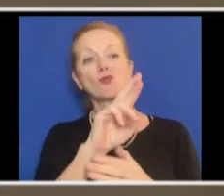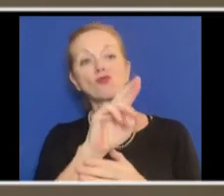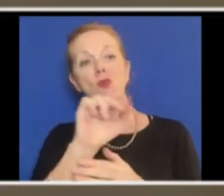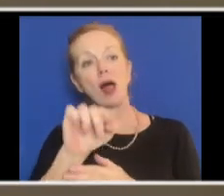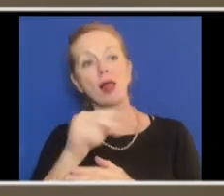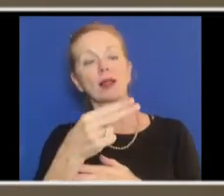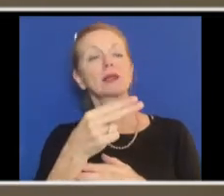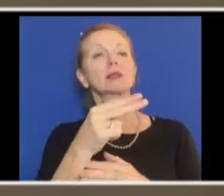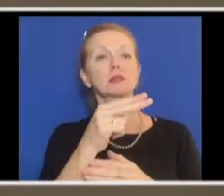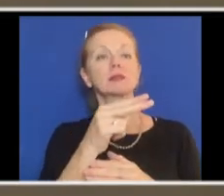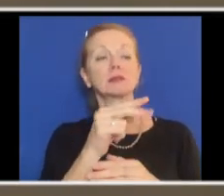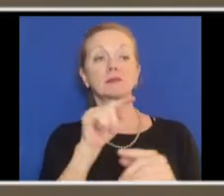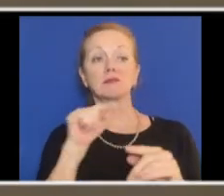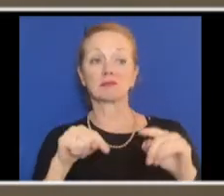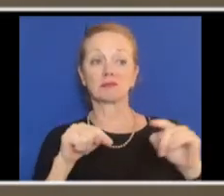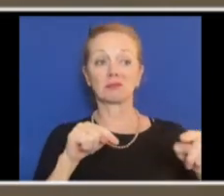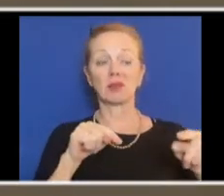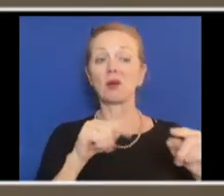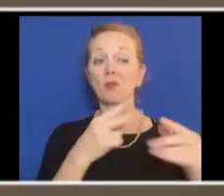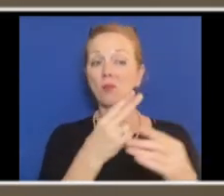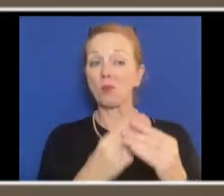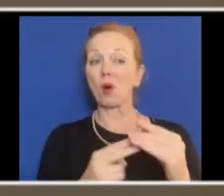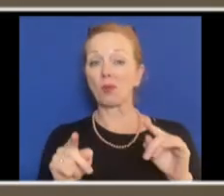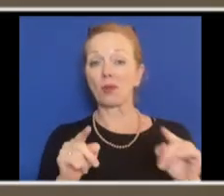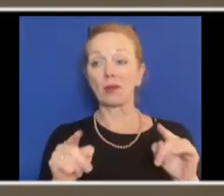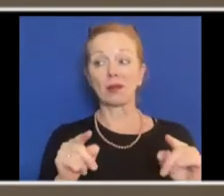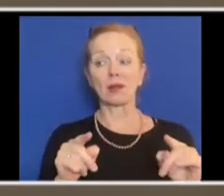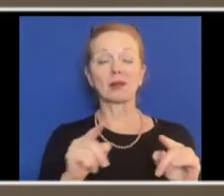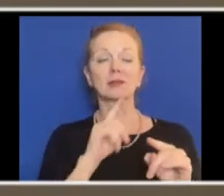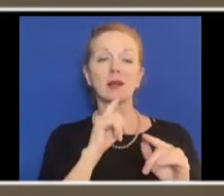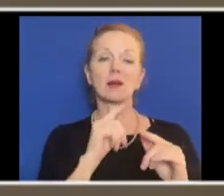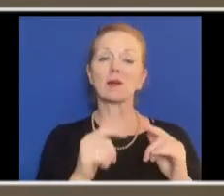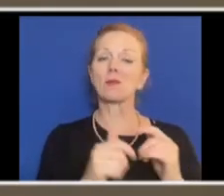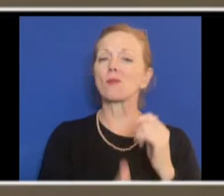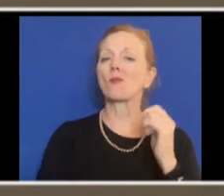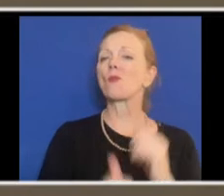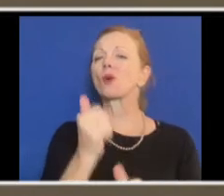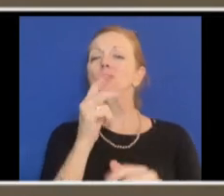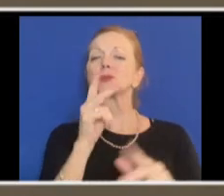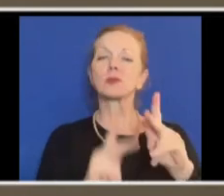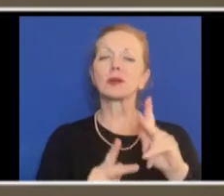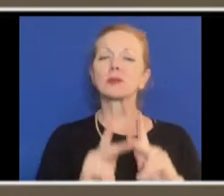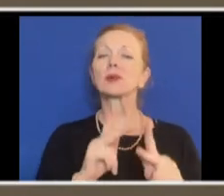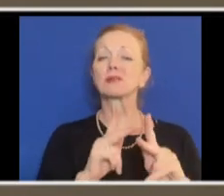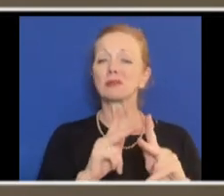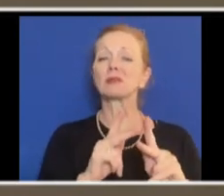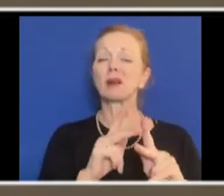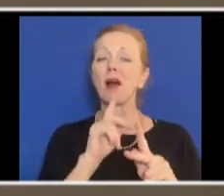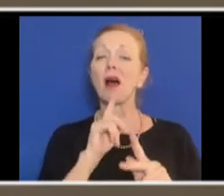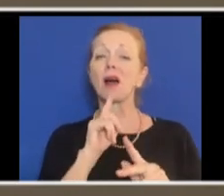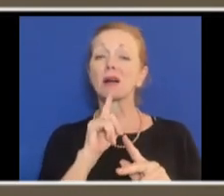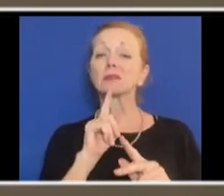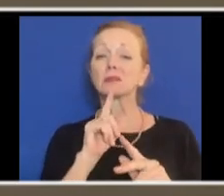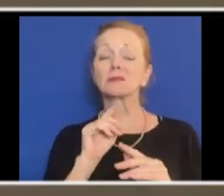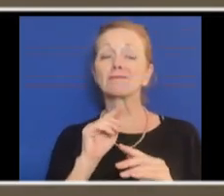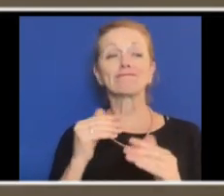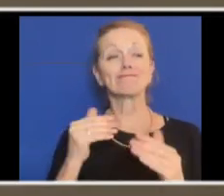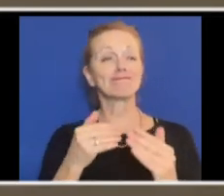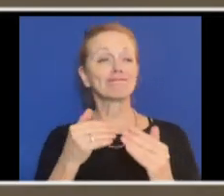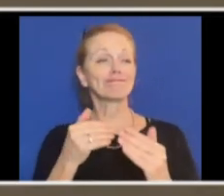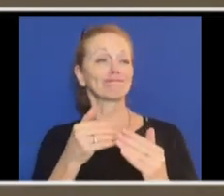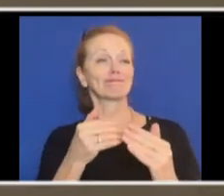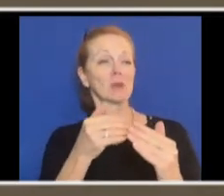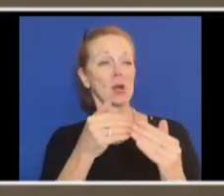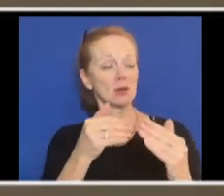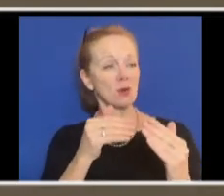aisle um there is a majority of people who are approaching this in